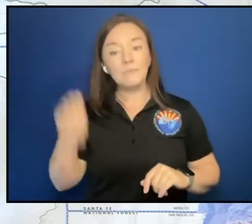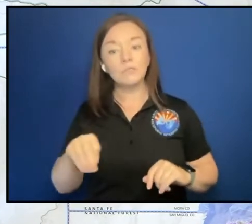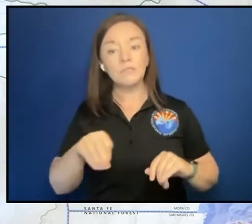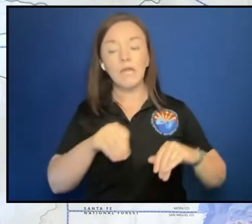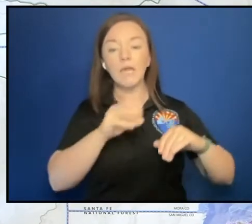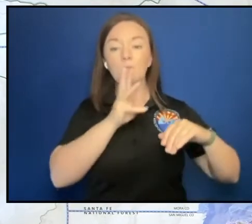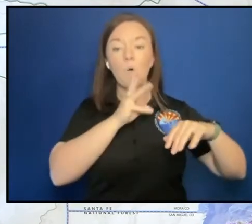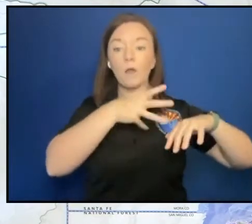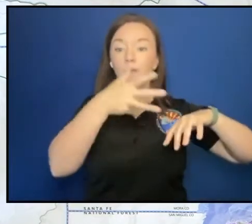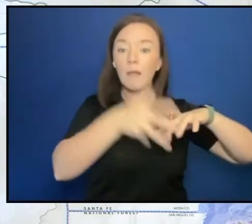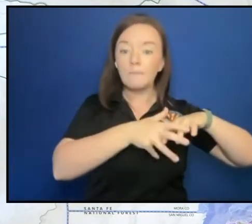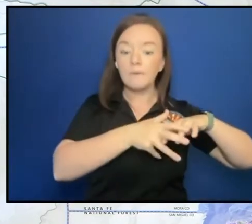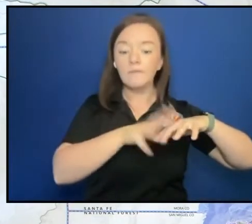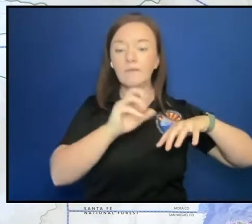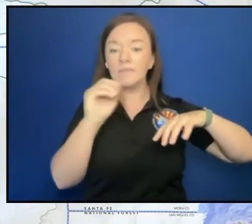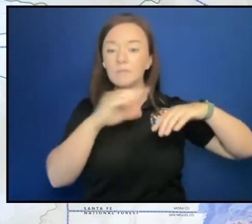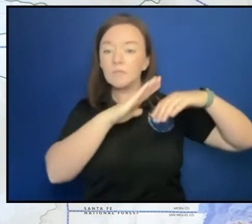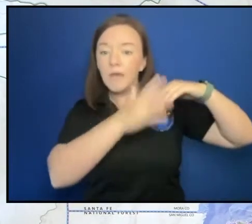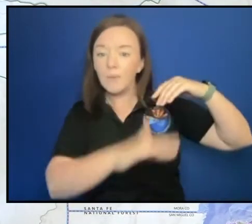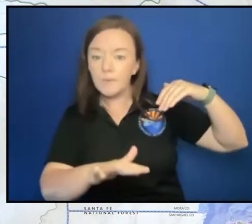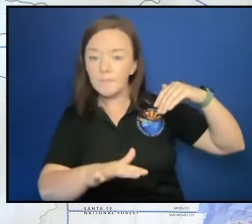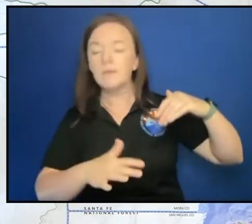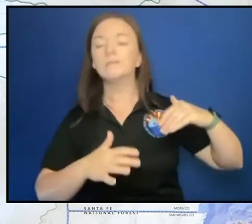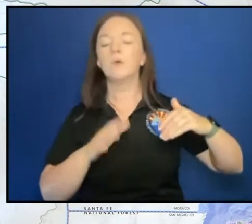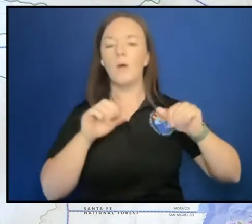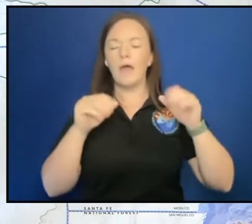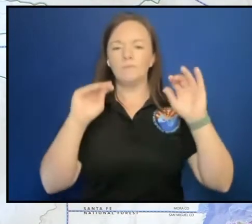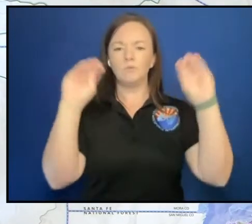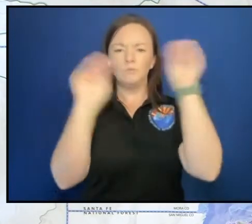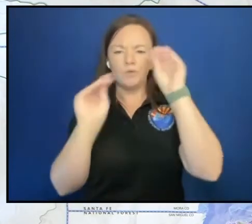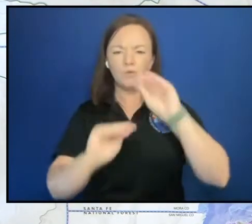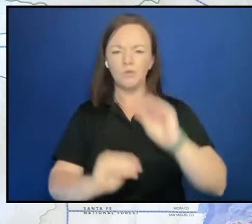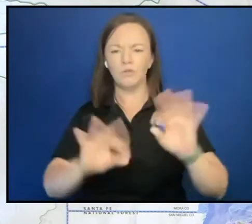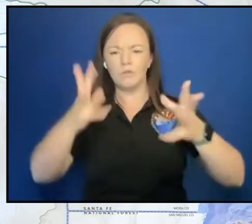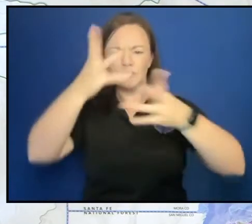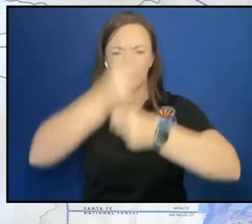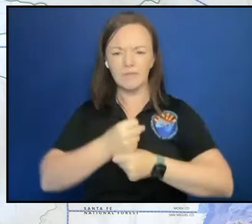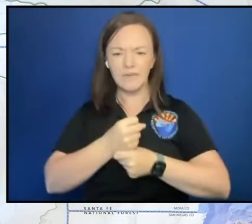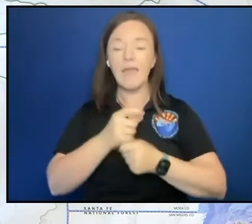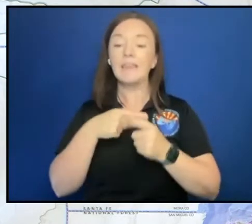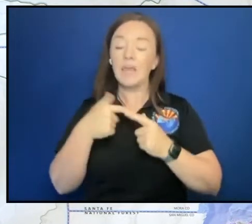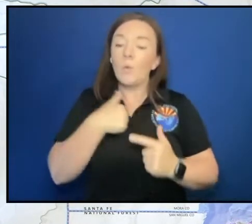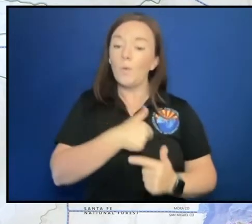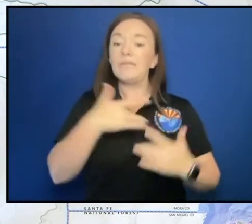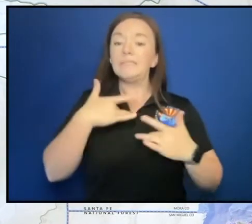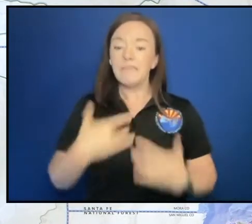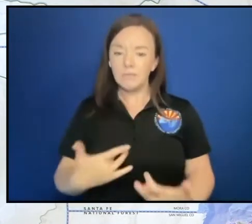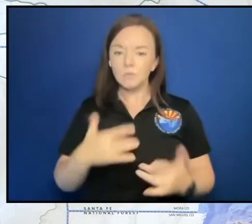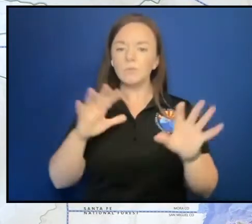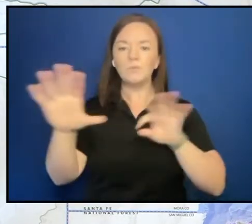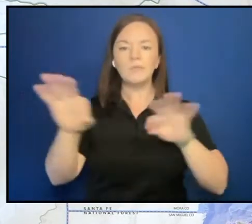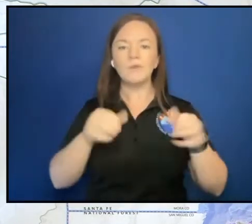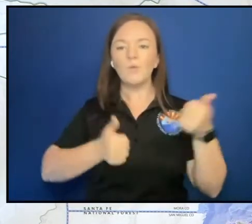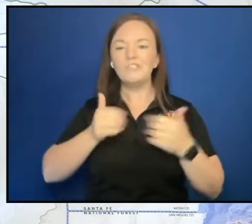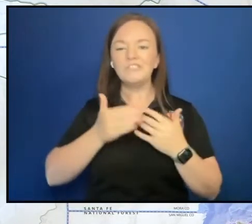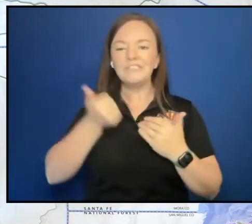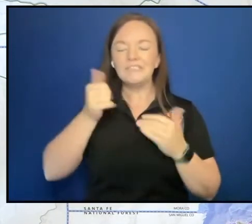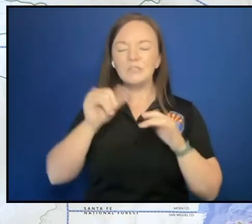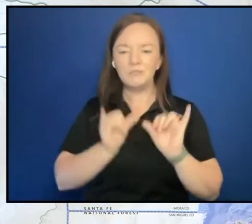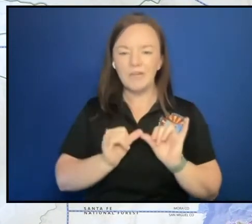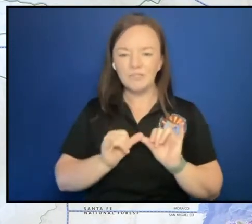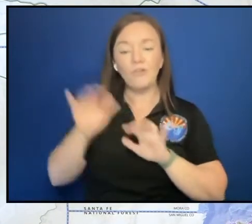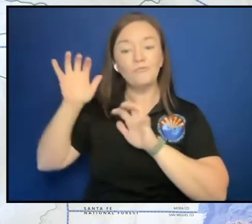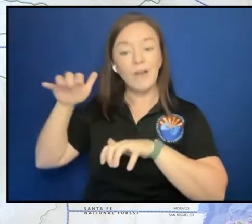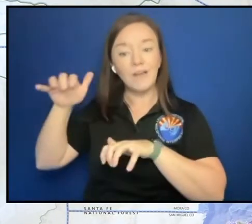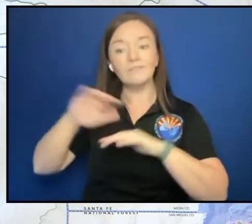together, and then you pick the ones that are easy to measure. That's just our human nature. So the ones that are easy to measure, rainfall. We can look at slope.